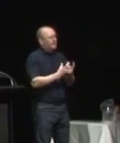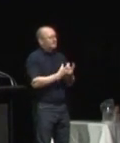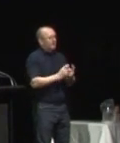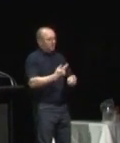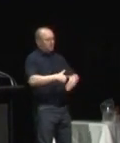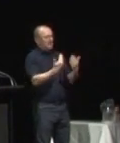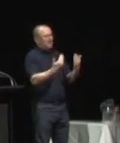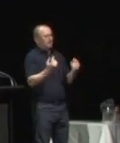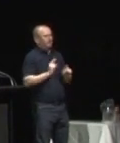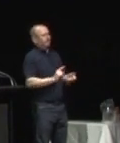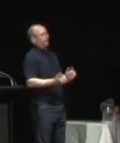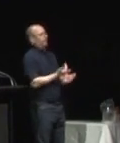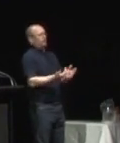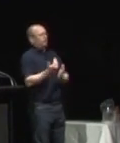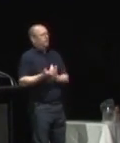hello, welcome everyone.